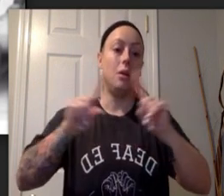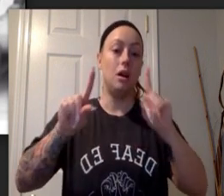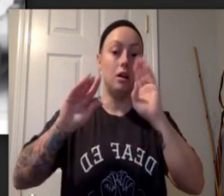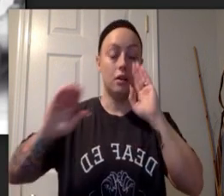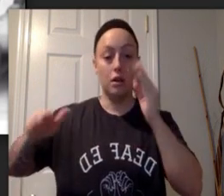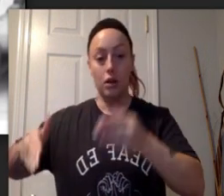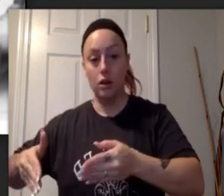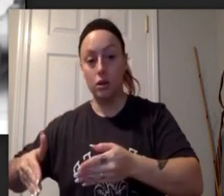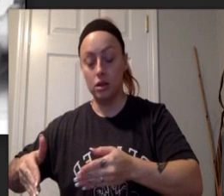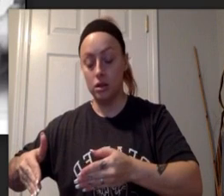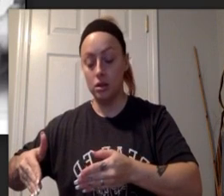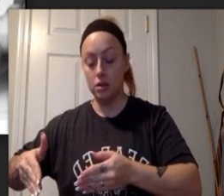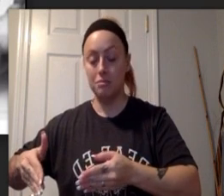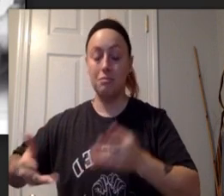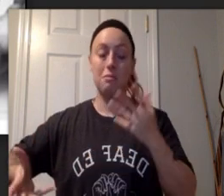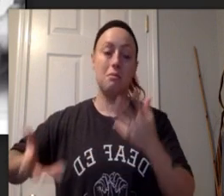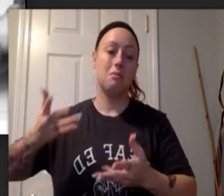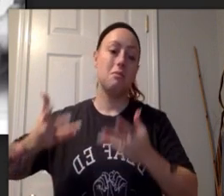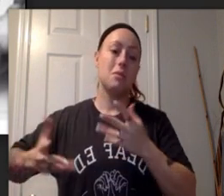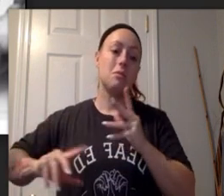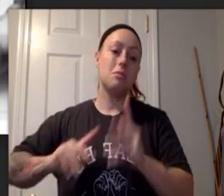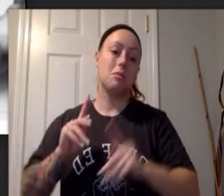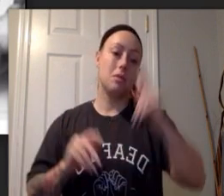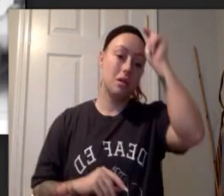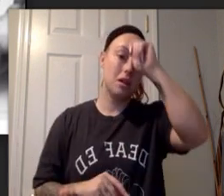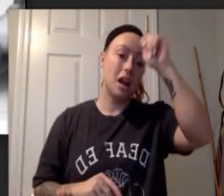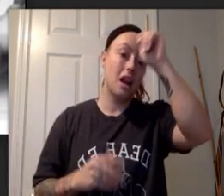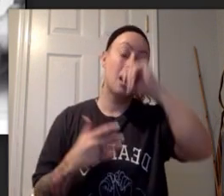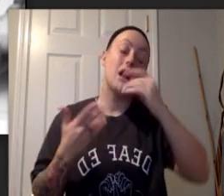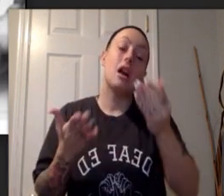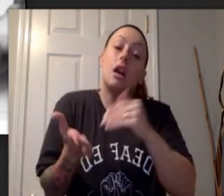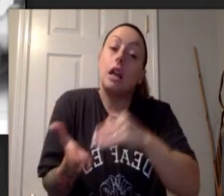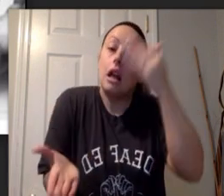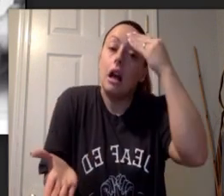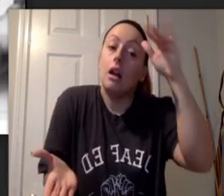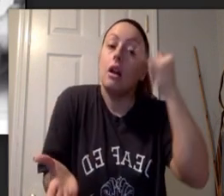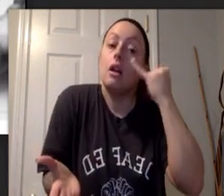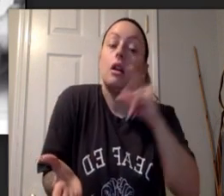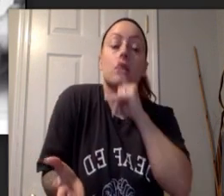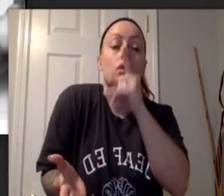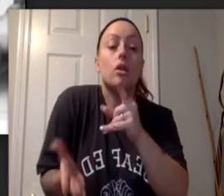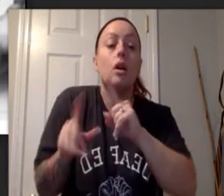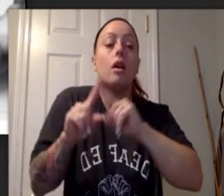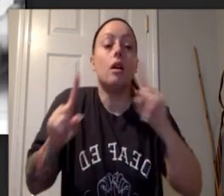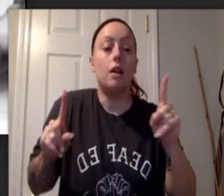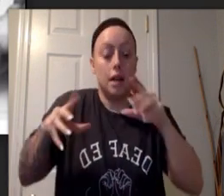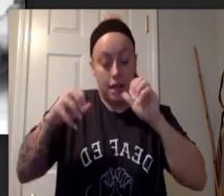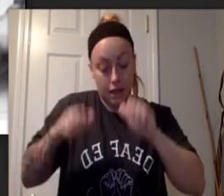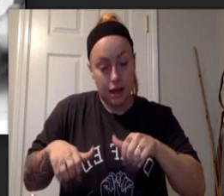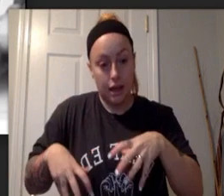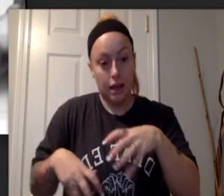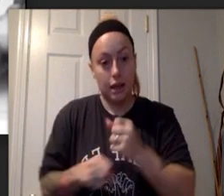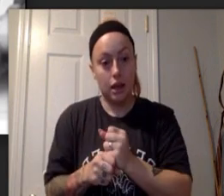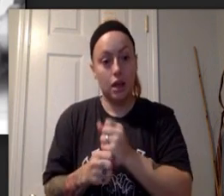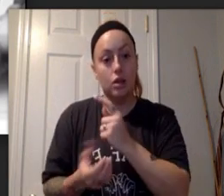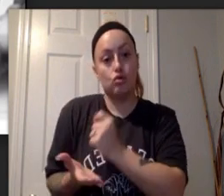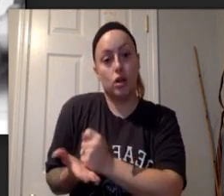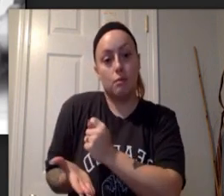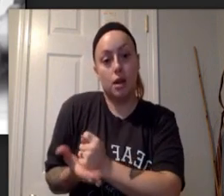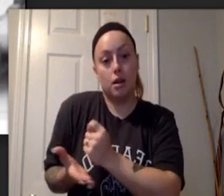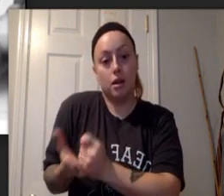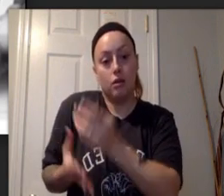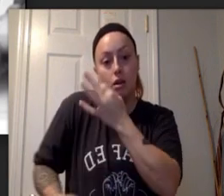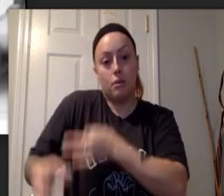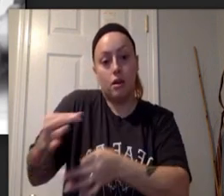like people could theoretically, and again, I don't know if this is true or this is just what someone was told, could get treatment instead of the felony. And